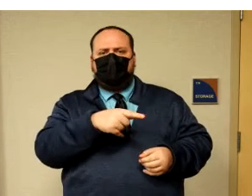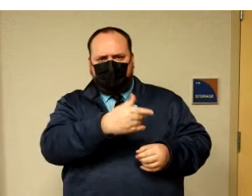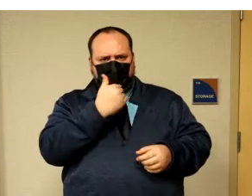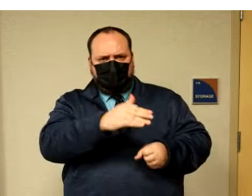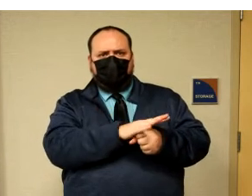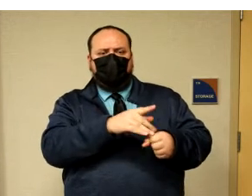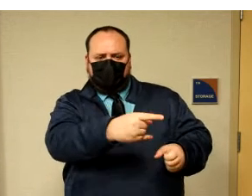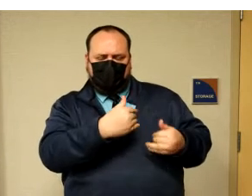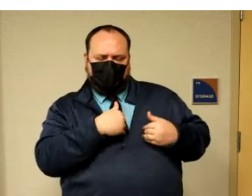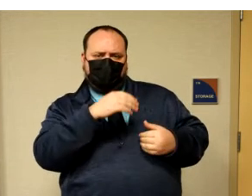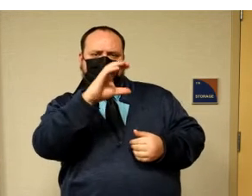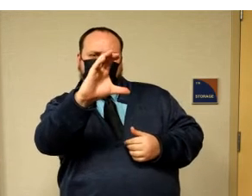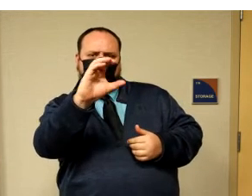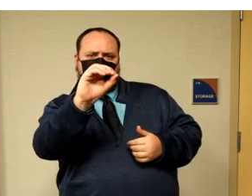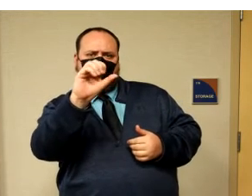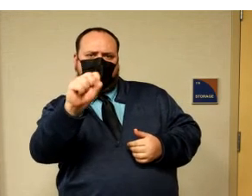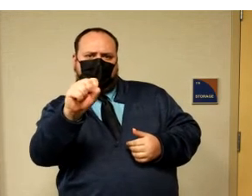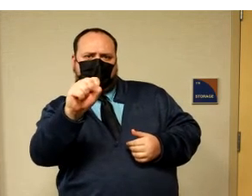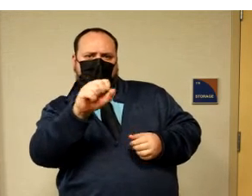of the Sequoias area.